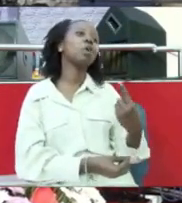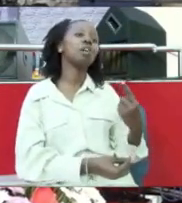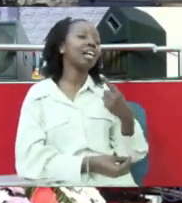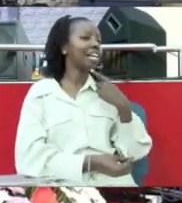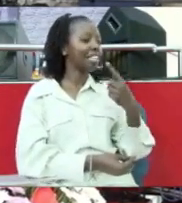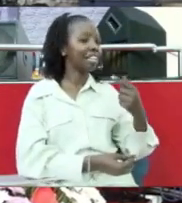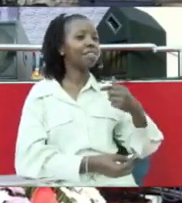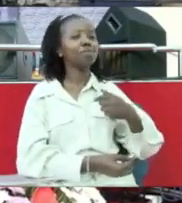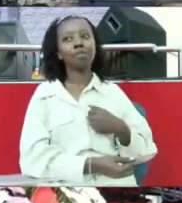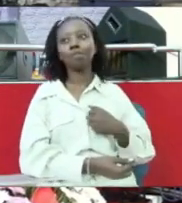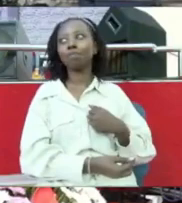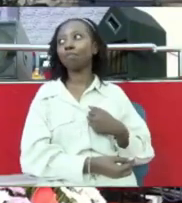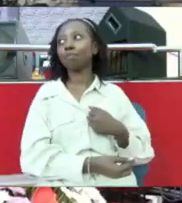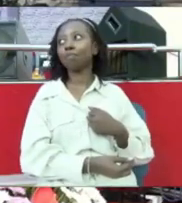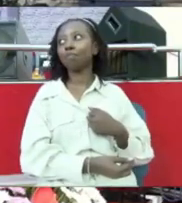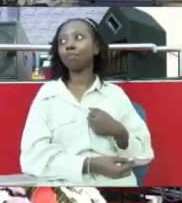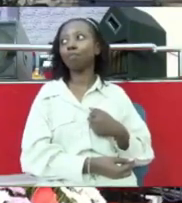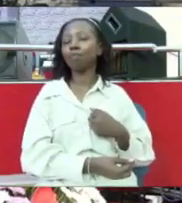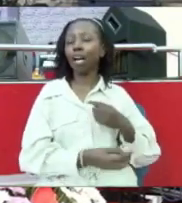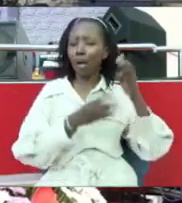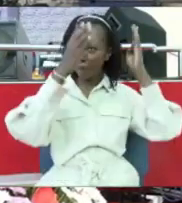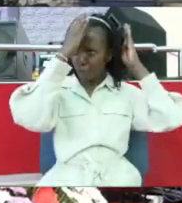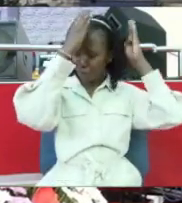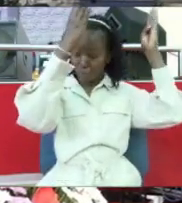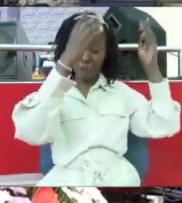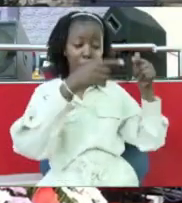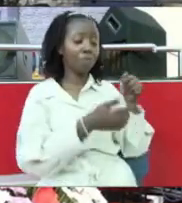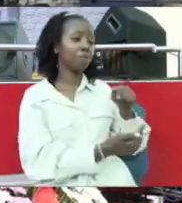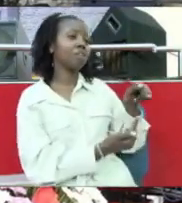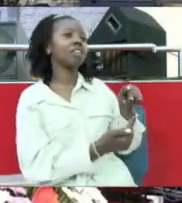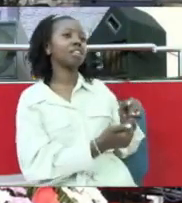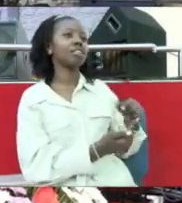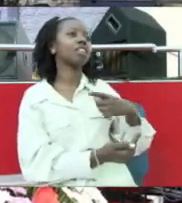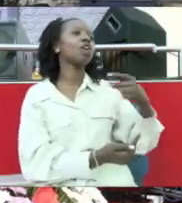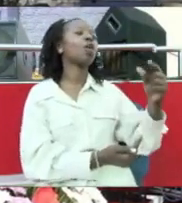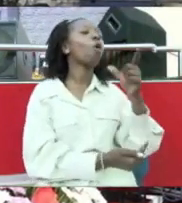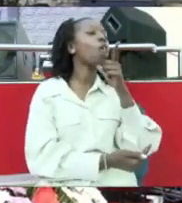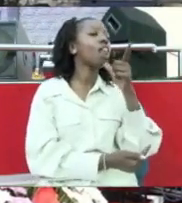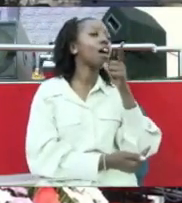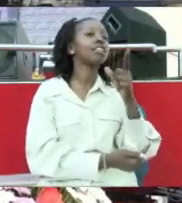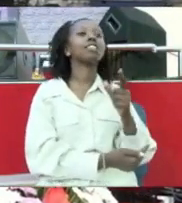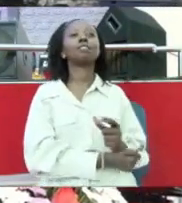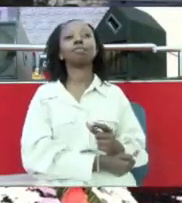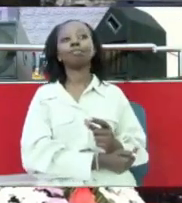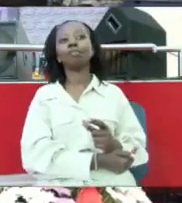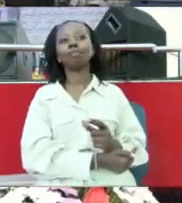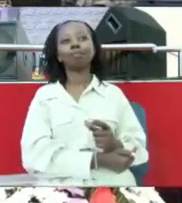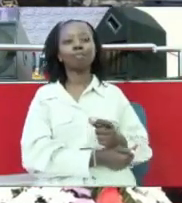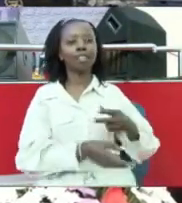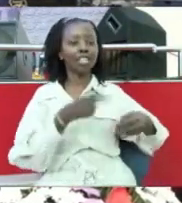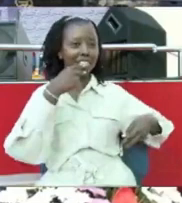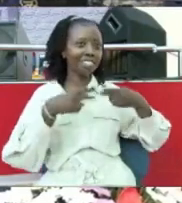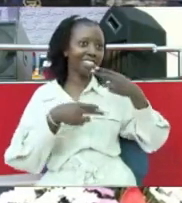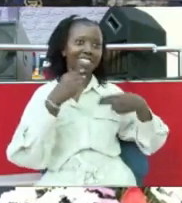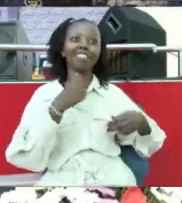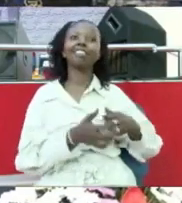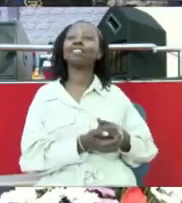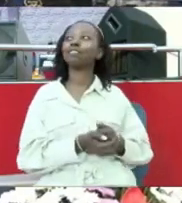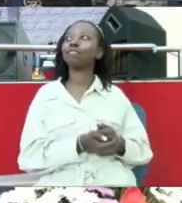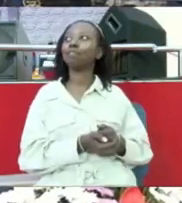me. Ananiambia. His bishop. Hii ndio askofu. Go for lunch. Enda ule chamcha.